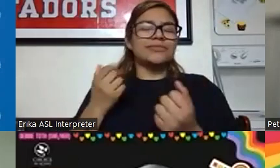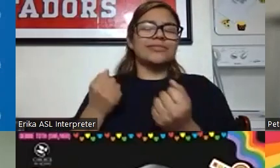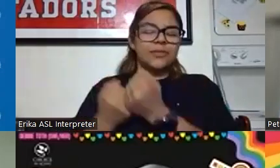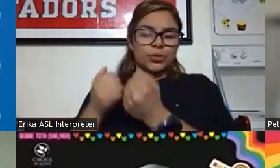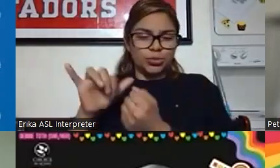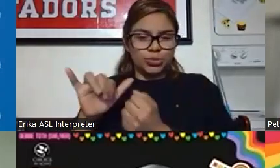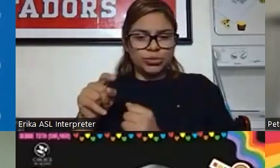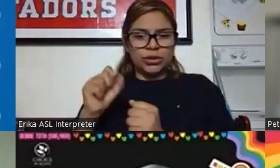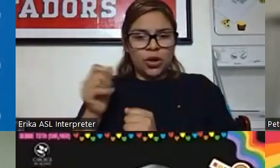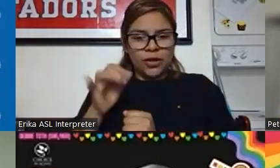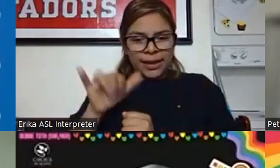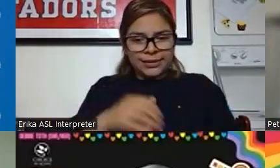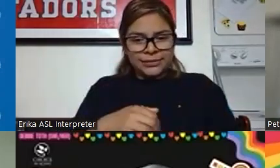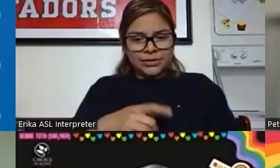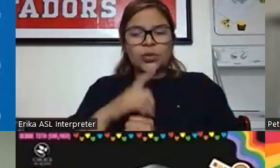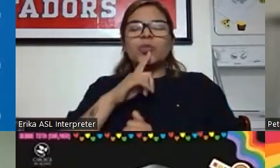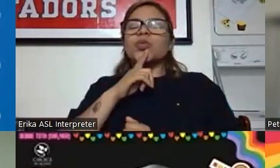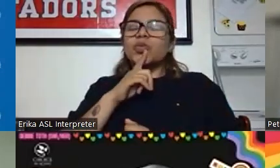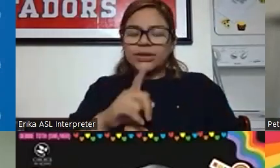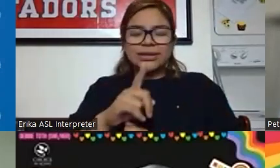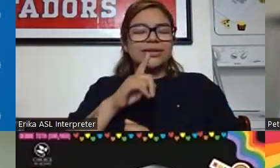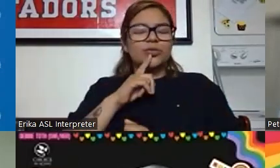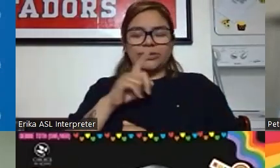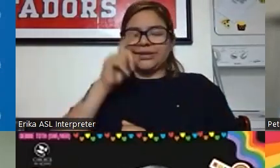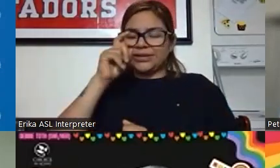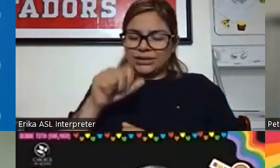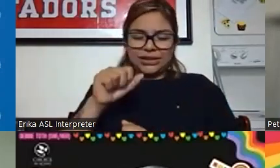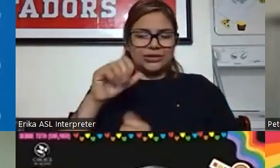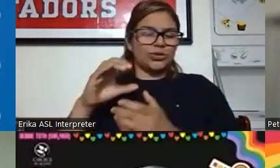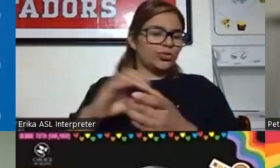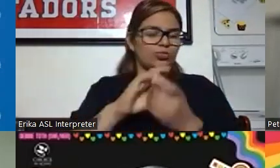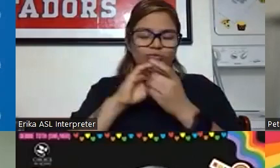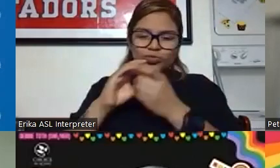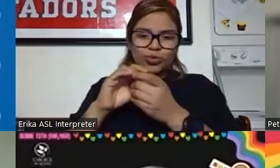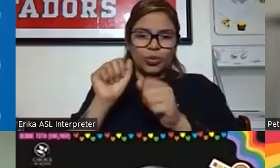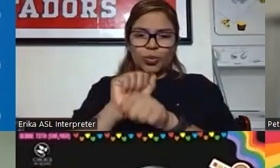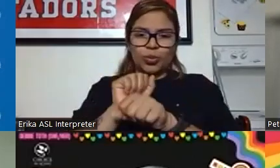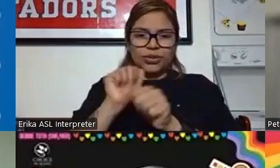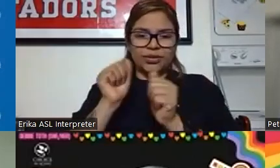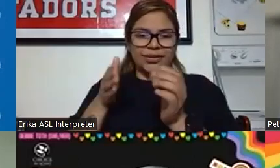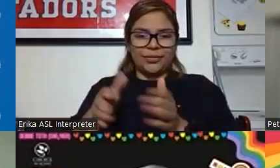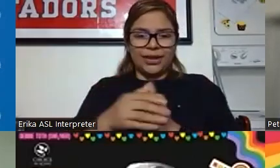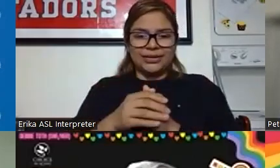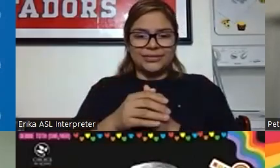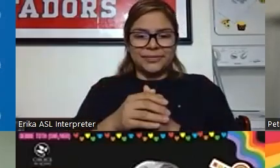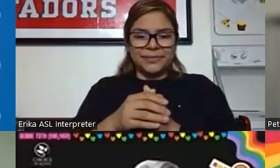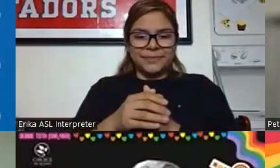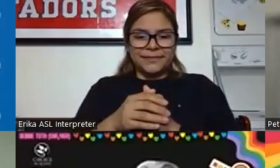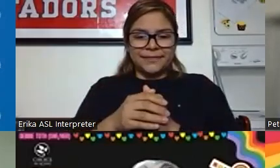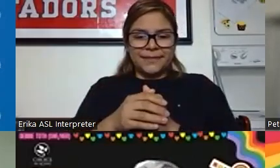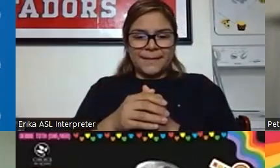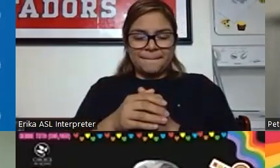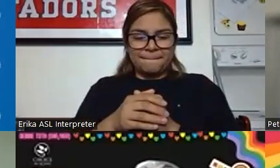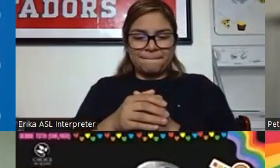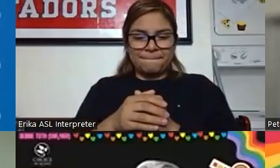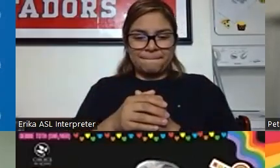in the community, really need to work together. There's major gaps in transportation in rural areas.